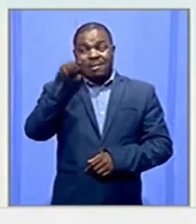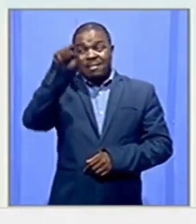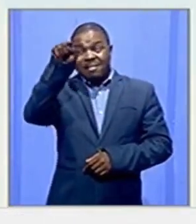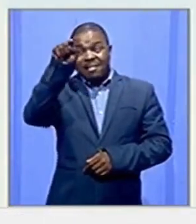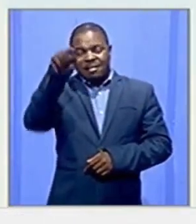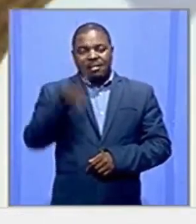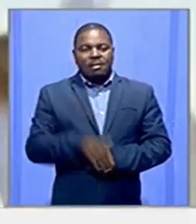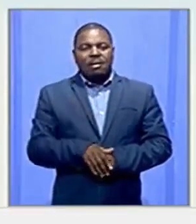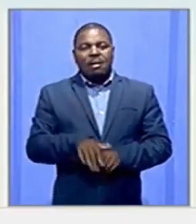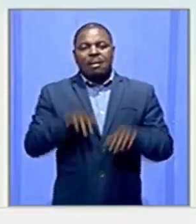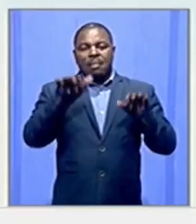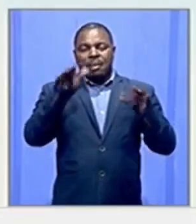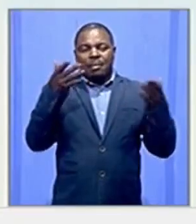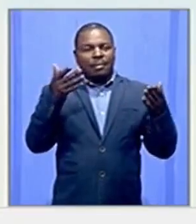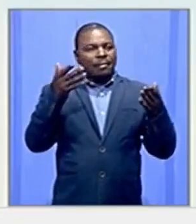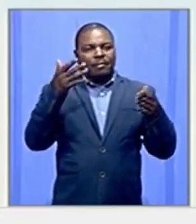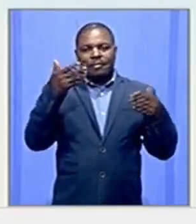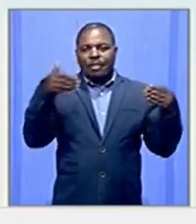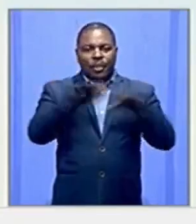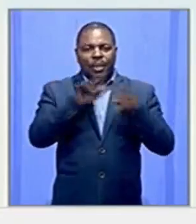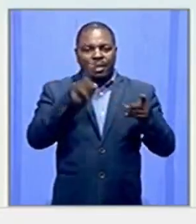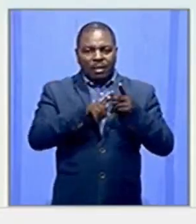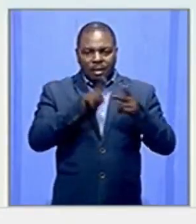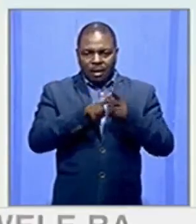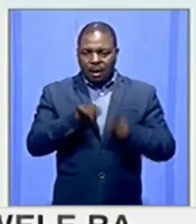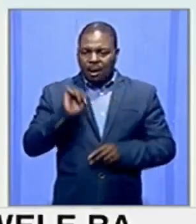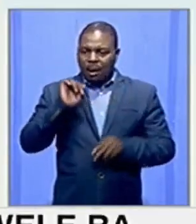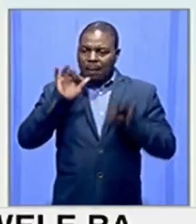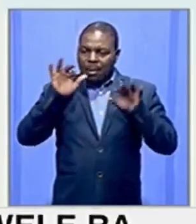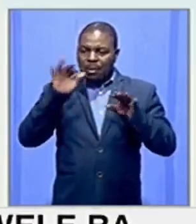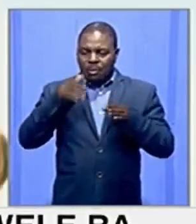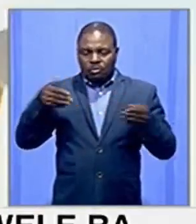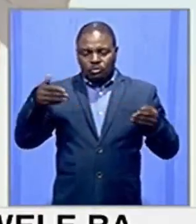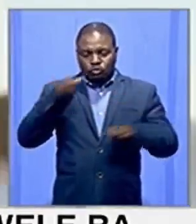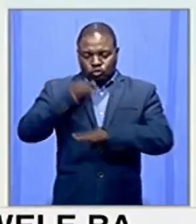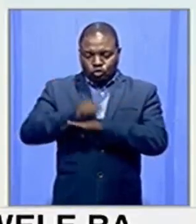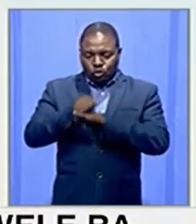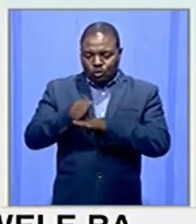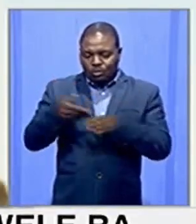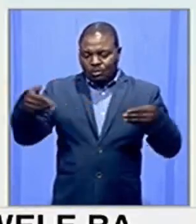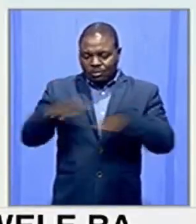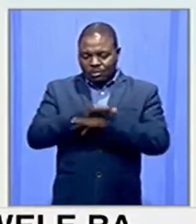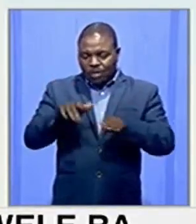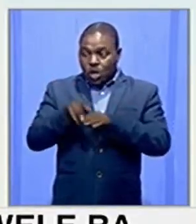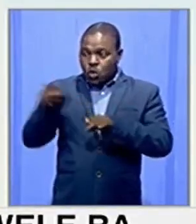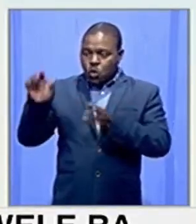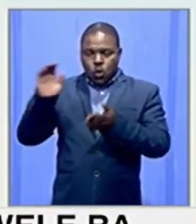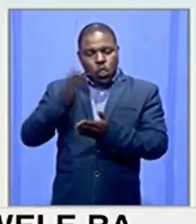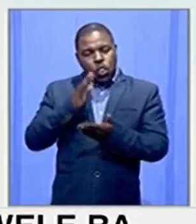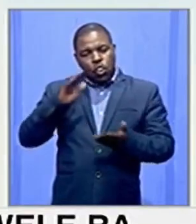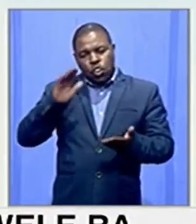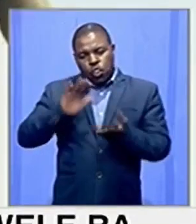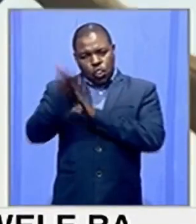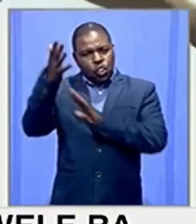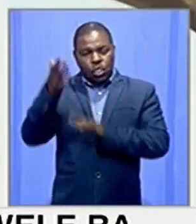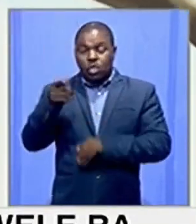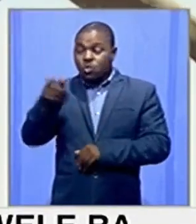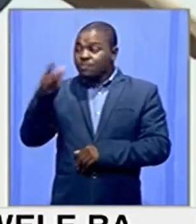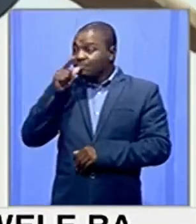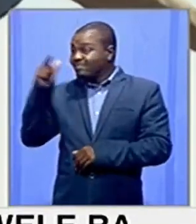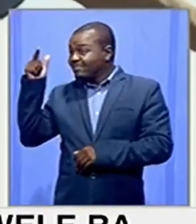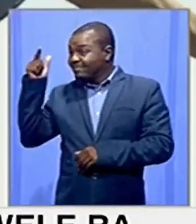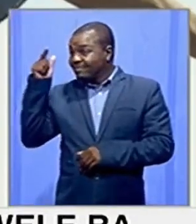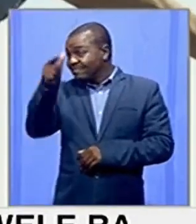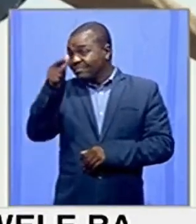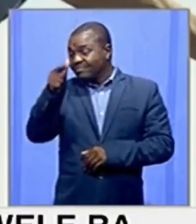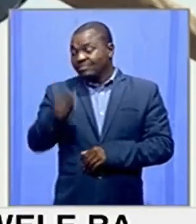go boloka mo le destroyile mabika a batho go ba botse re ntho ba e dirileng ha